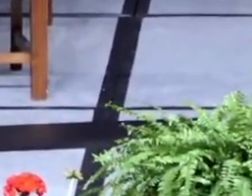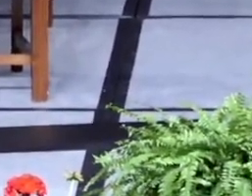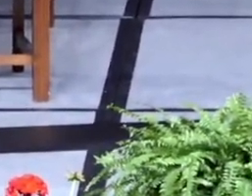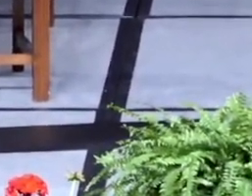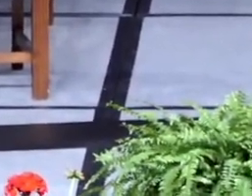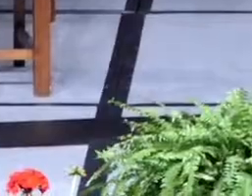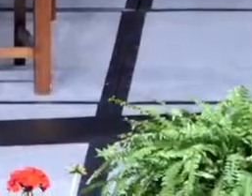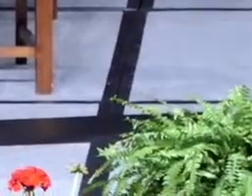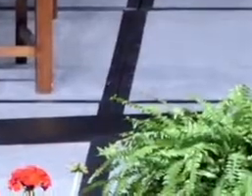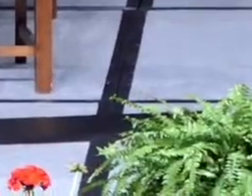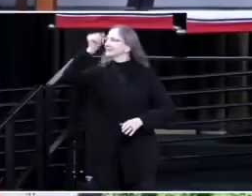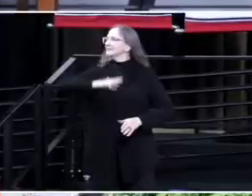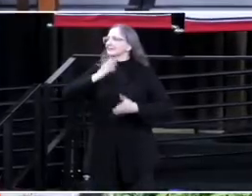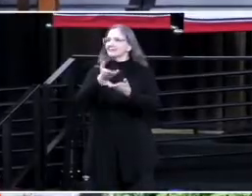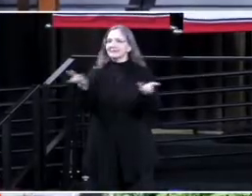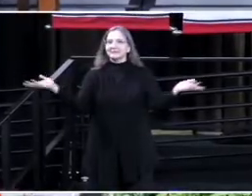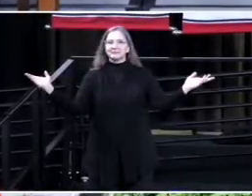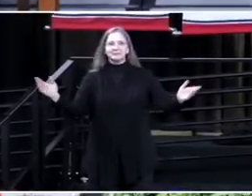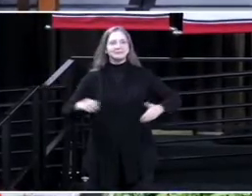Ladies and gentlemen,